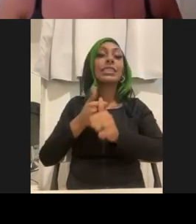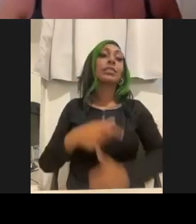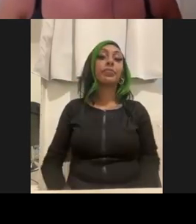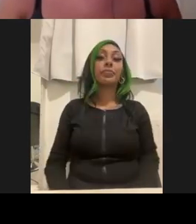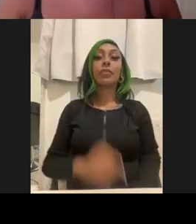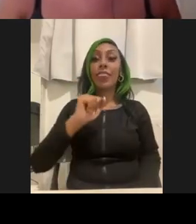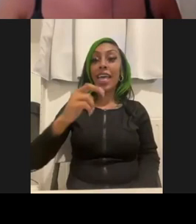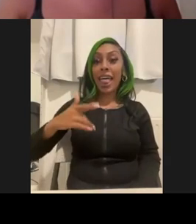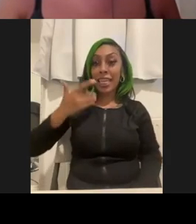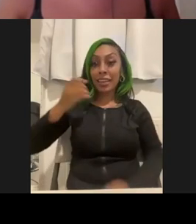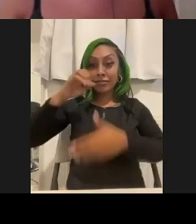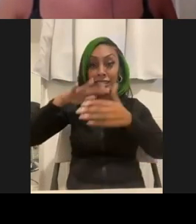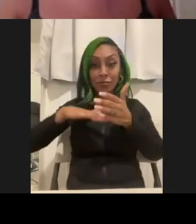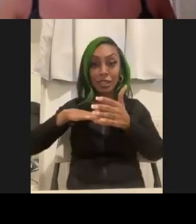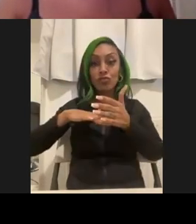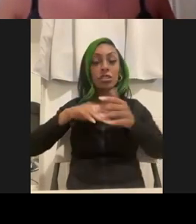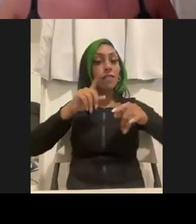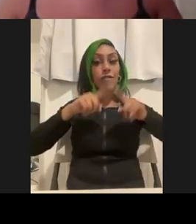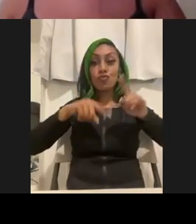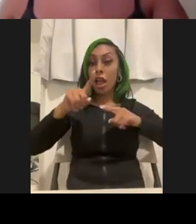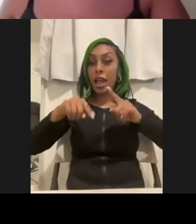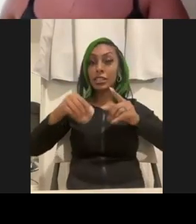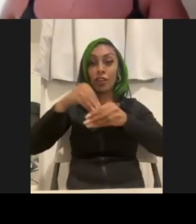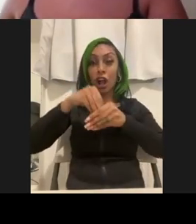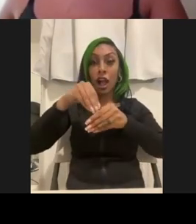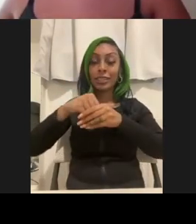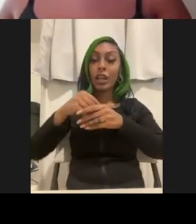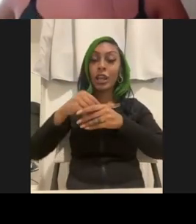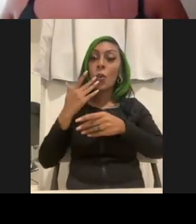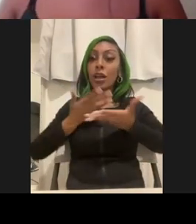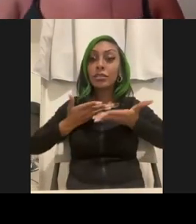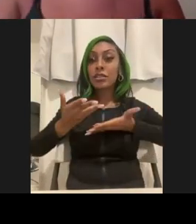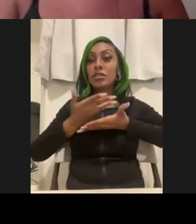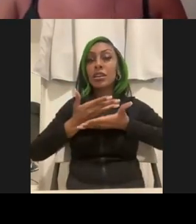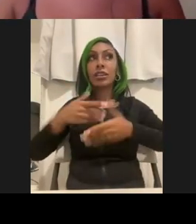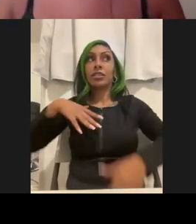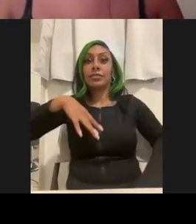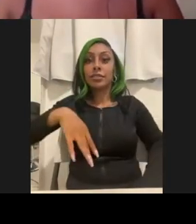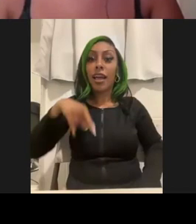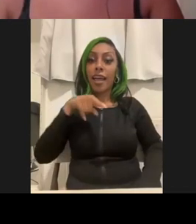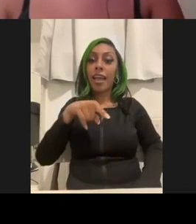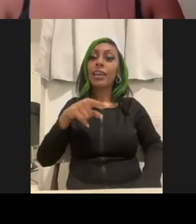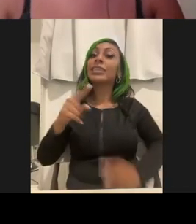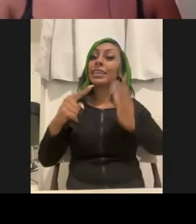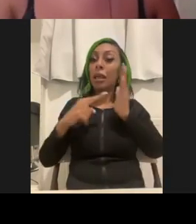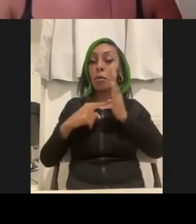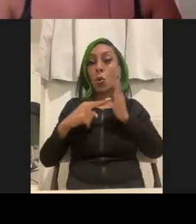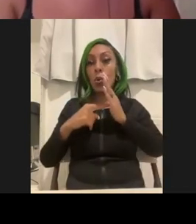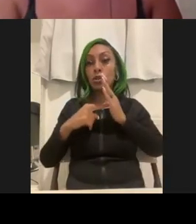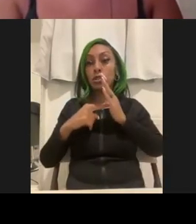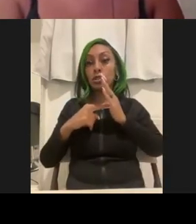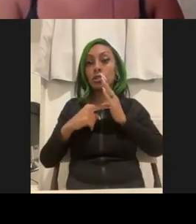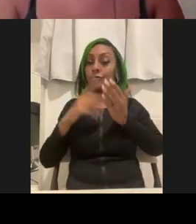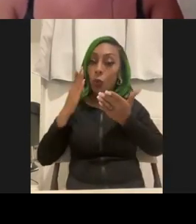experiences in a variety of contexts when discussing a desire for and the importance of